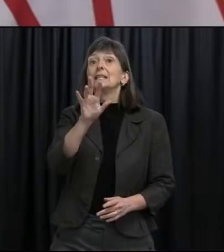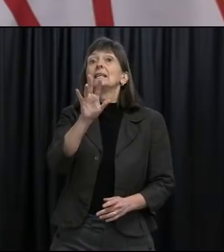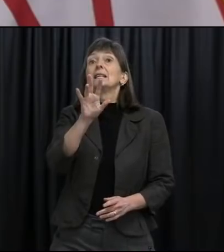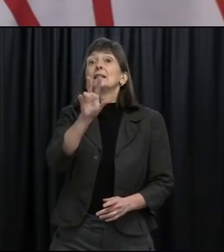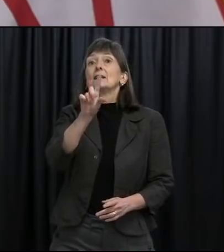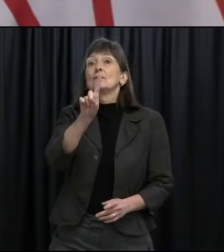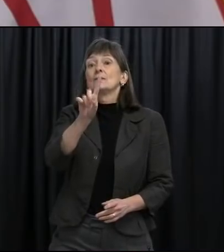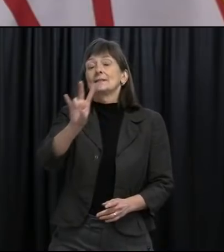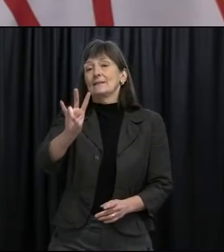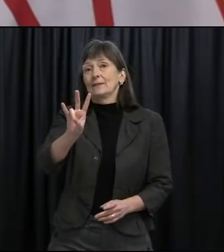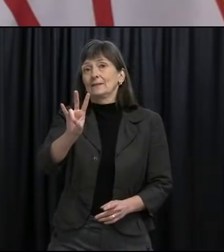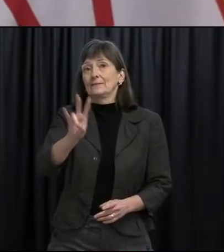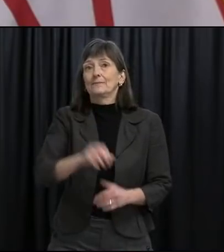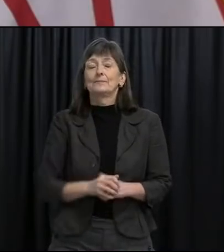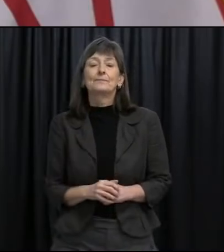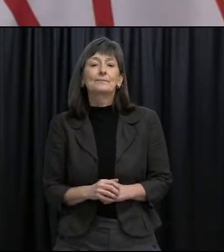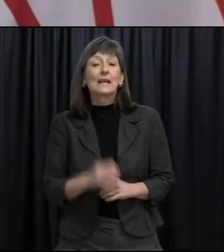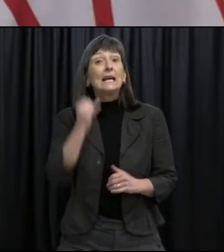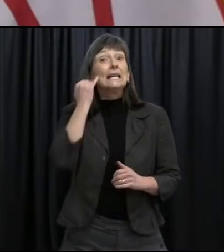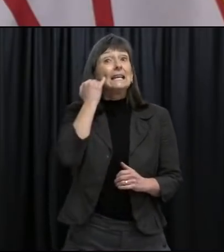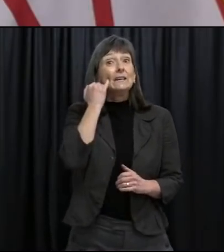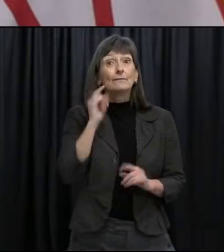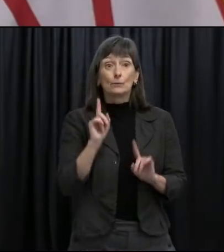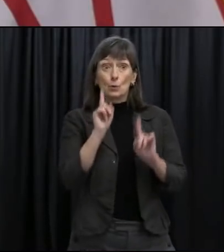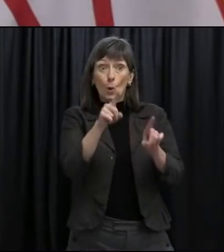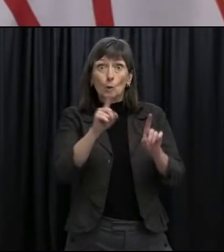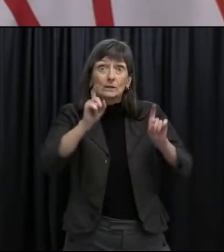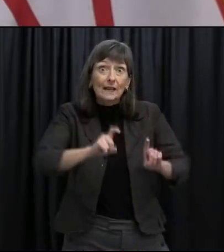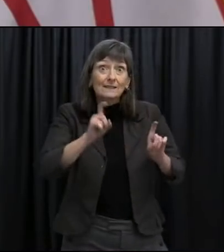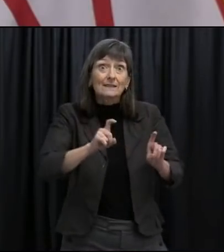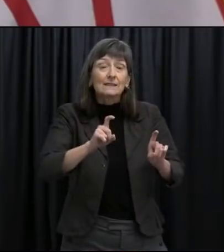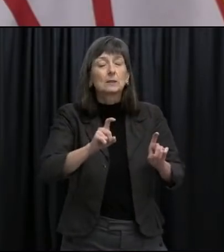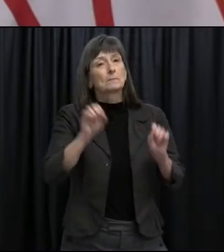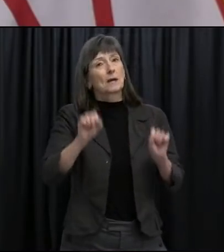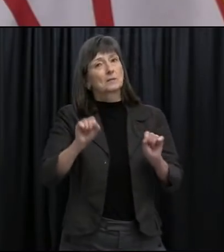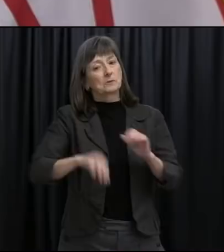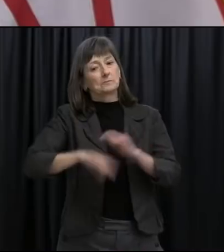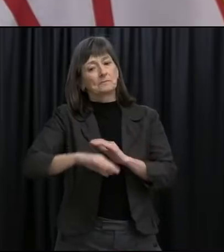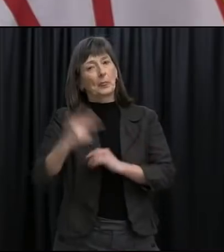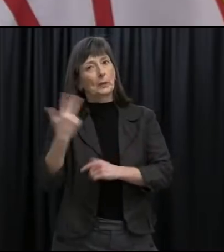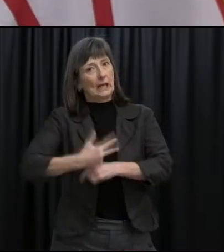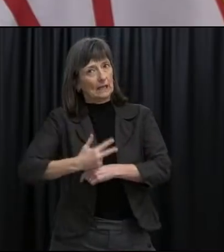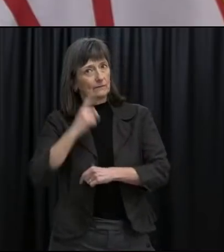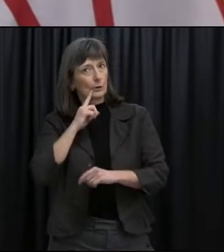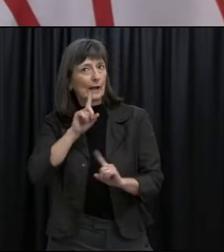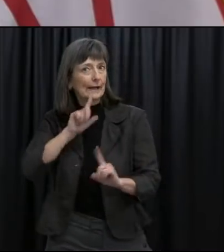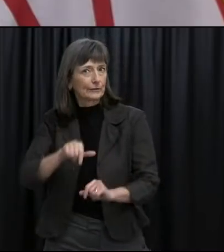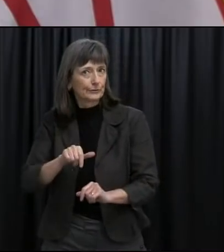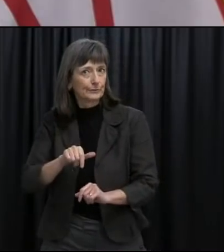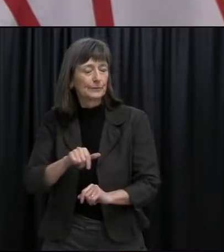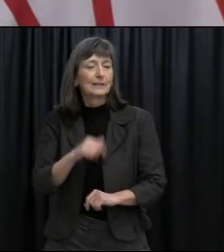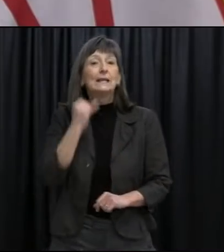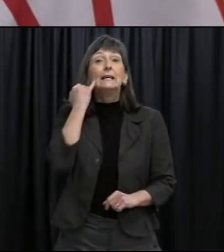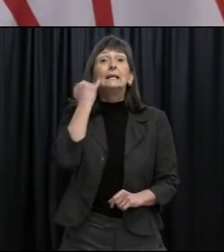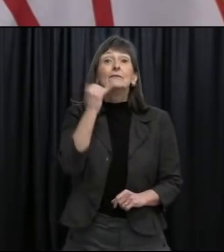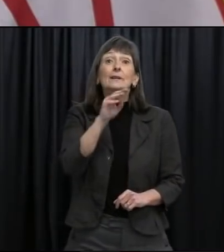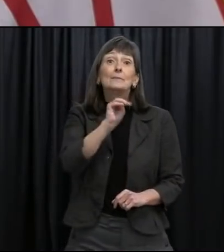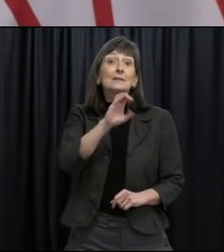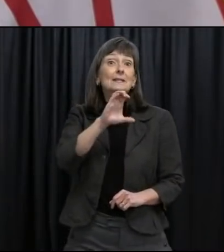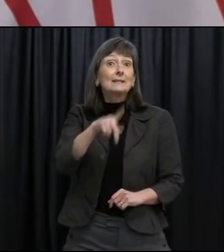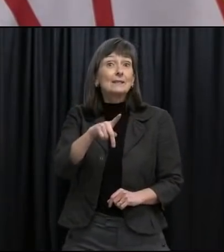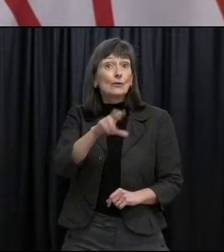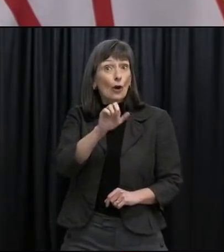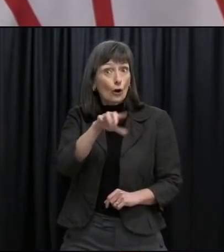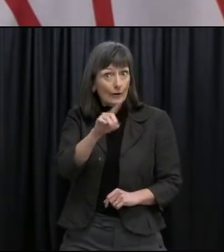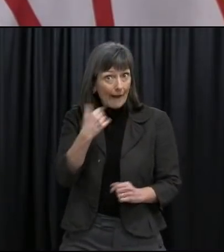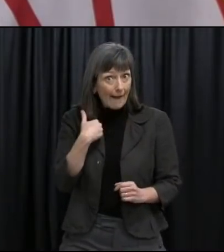tested, it may take 72 hours or more for your test results to be available. If you have an MCP card, please continue to check our